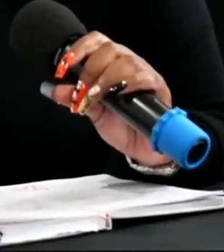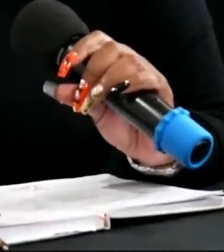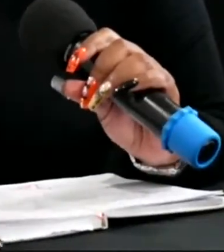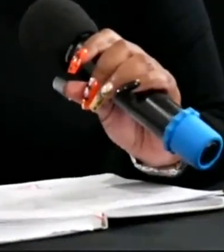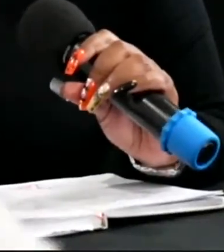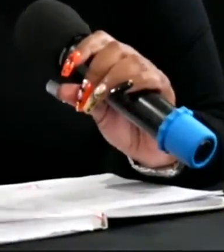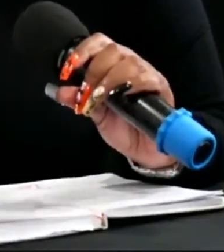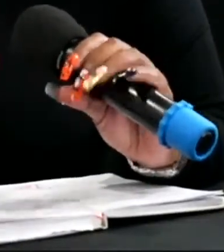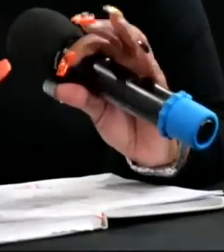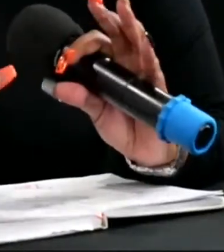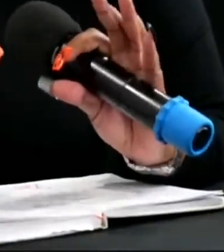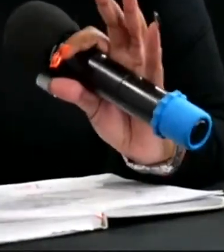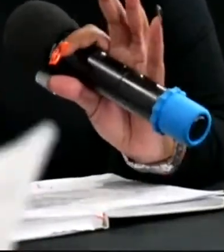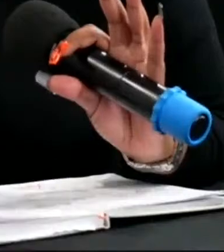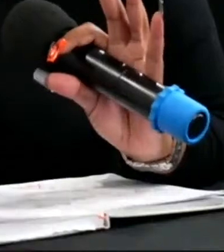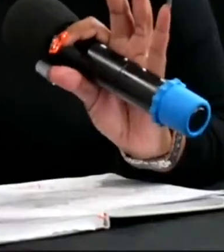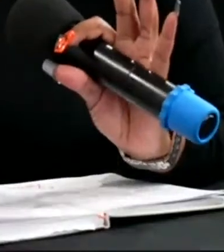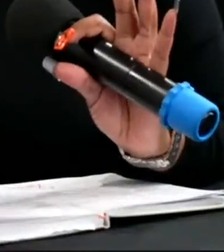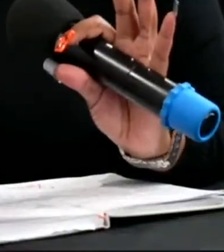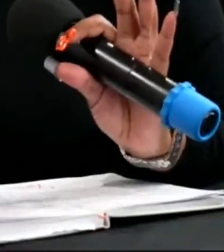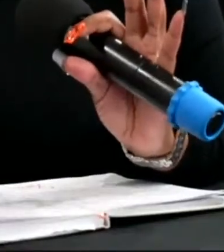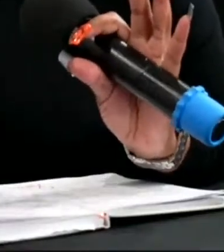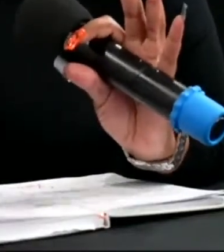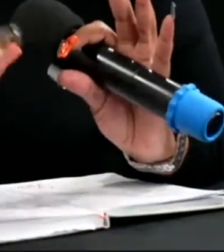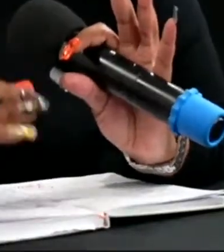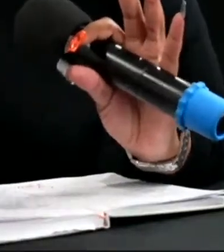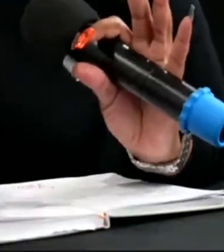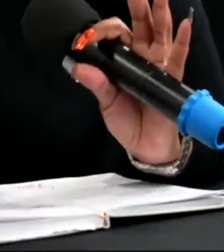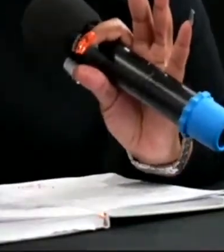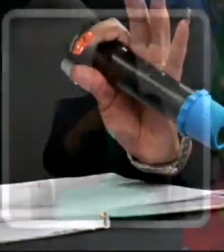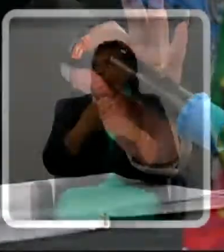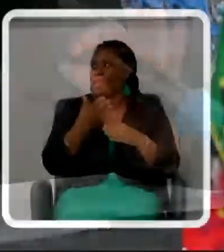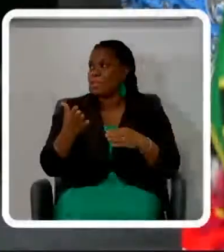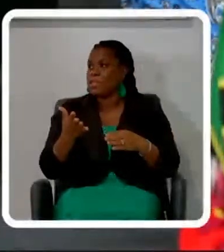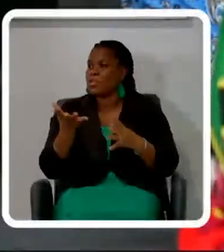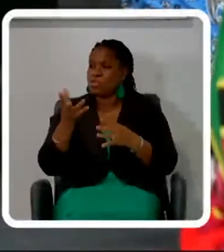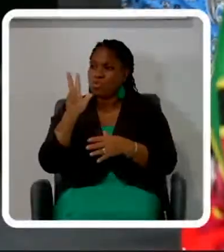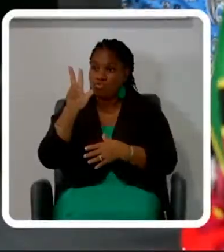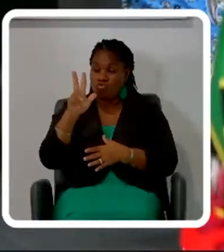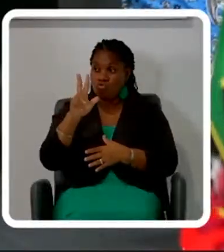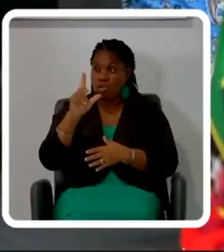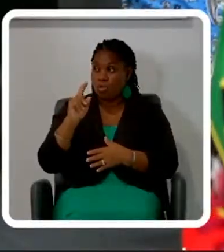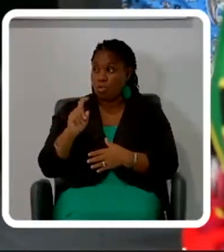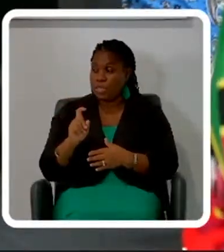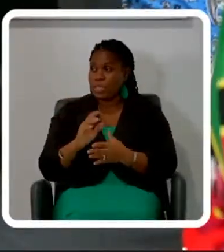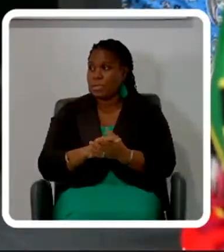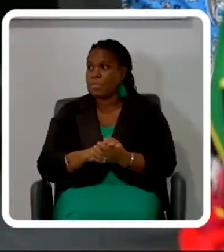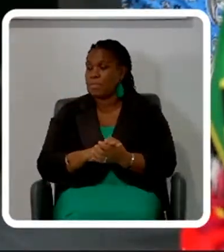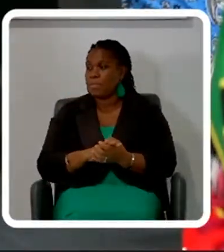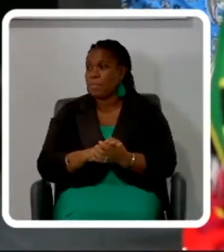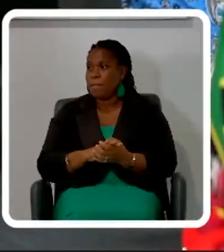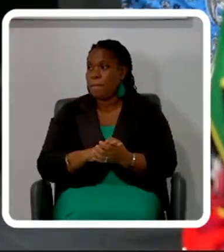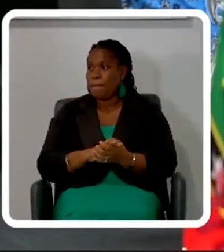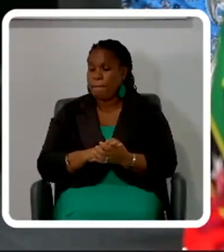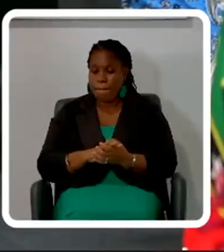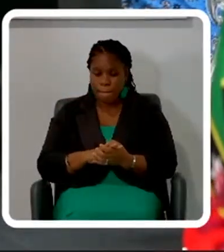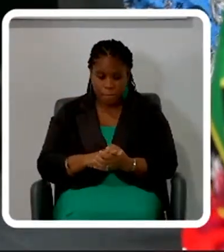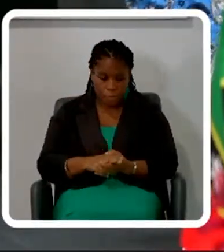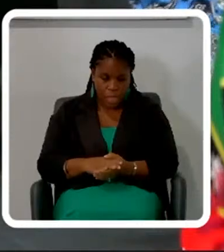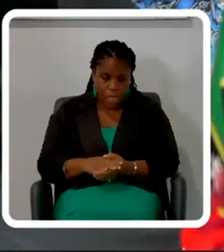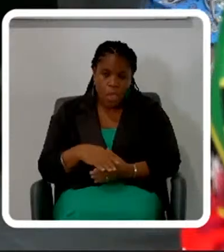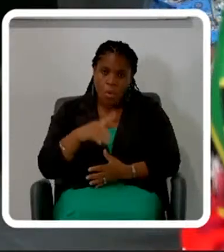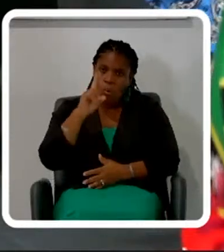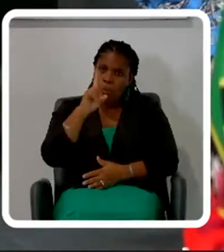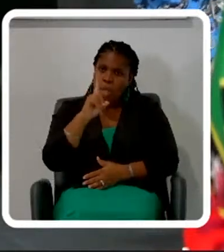issue. I'm going to ask three things. One question, really, which is that you explain